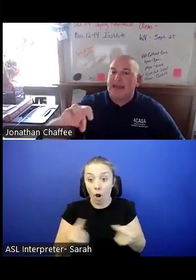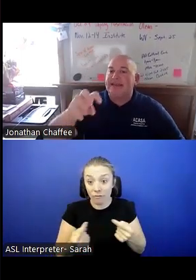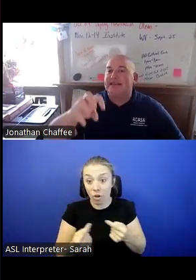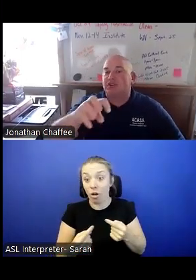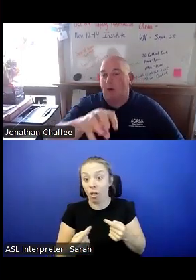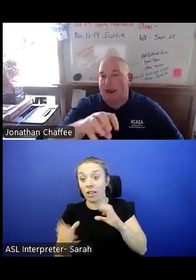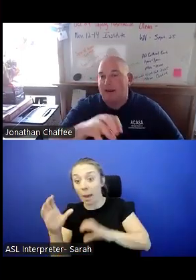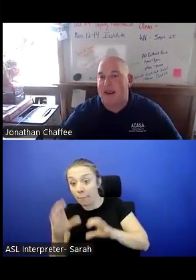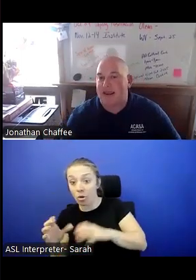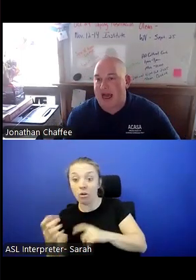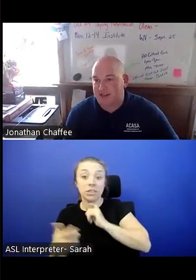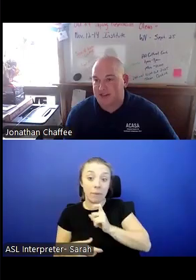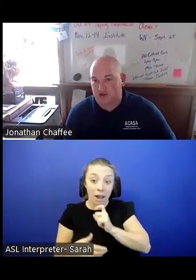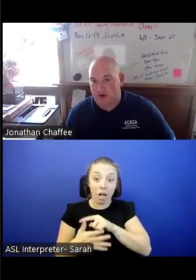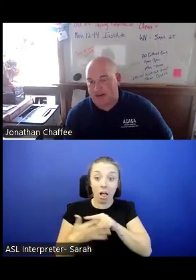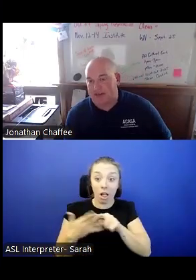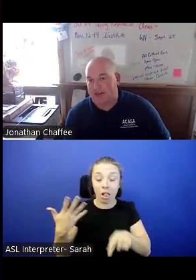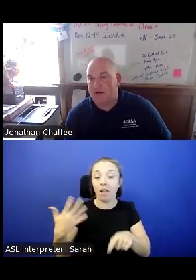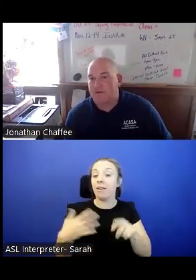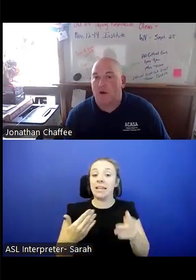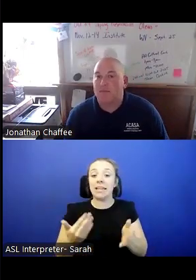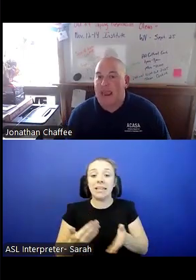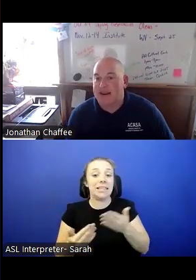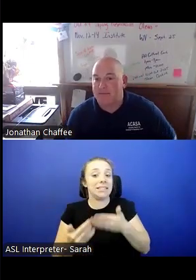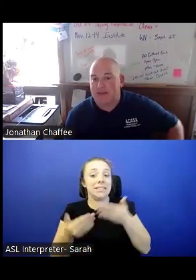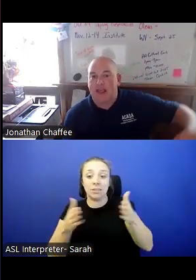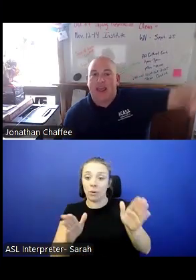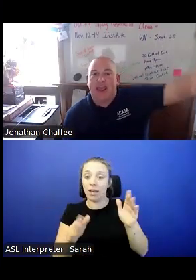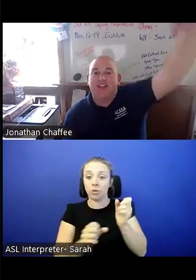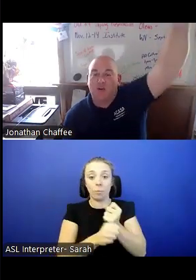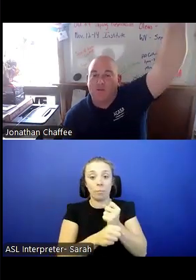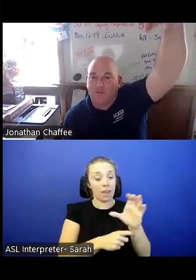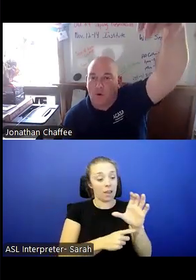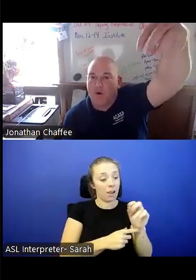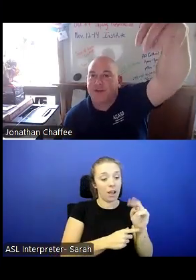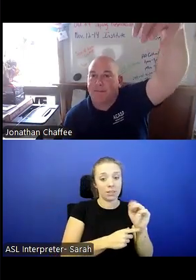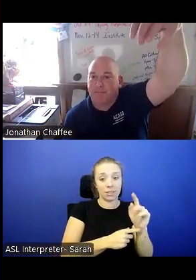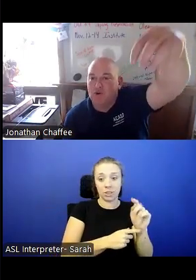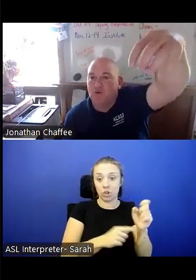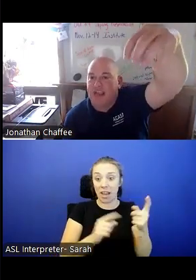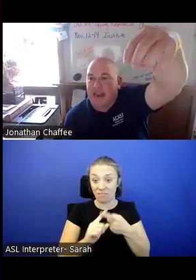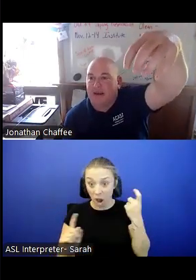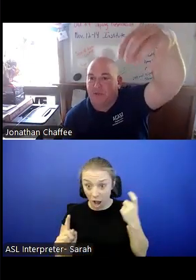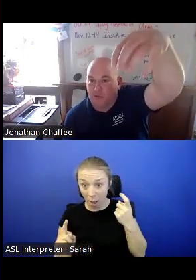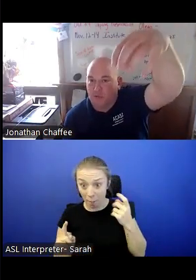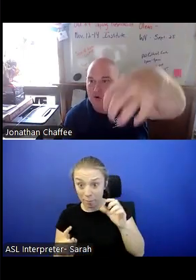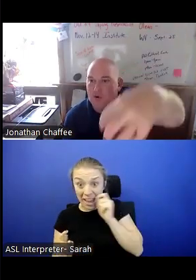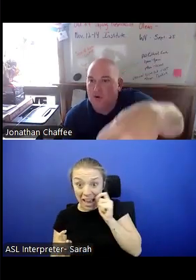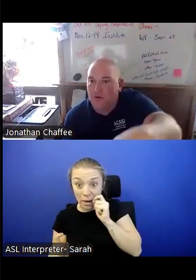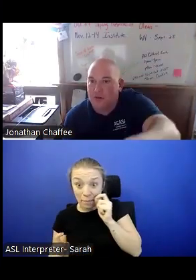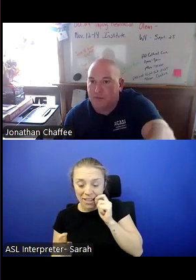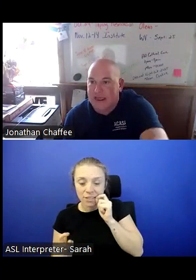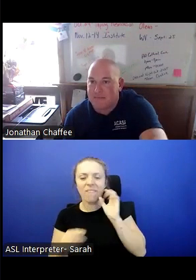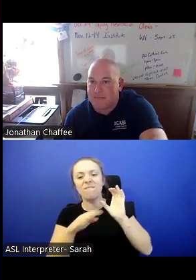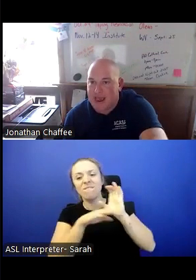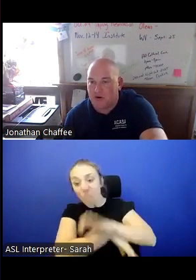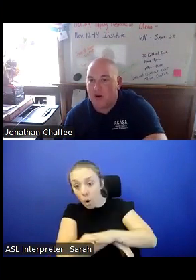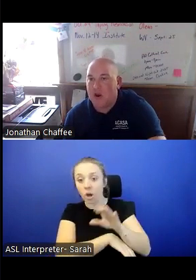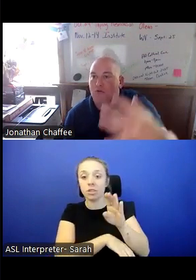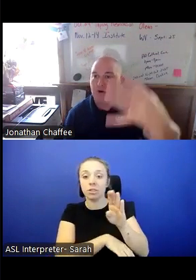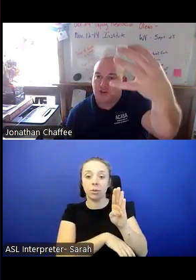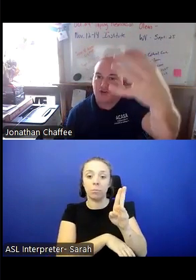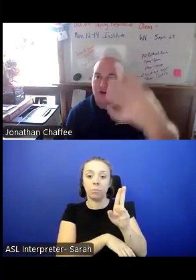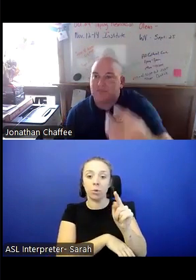of the easiest way to make concentrates from cannabis is to force butane through the plant